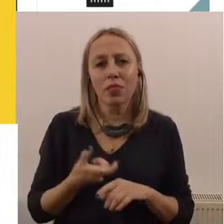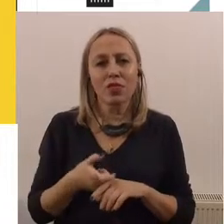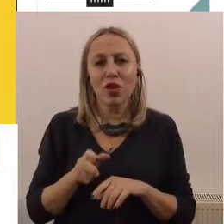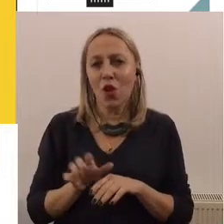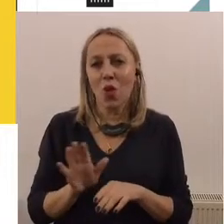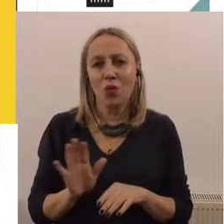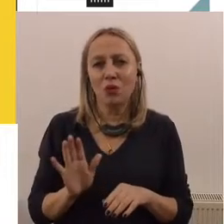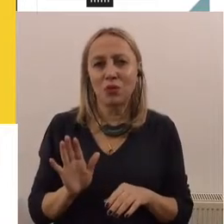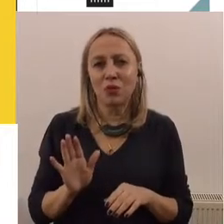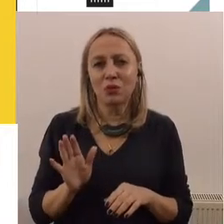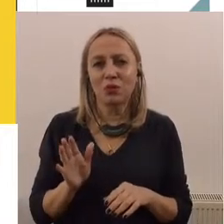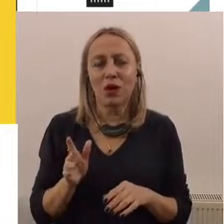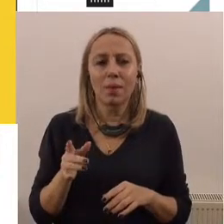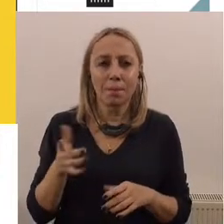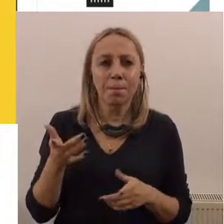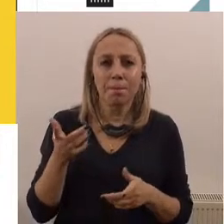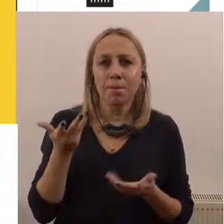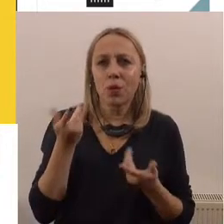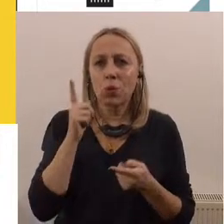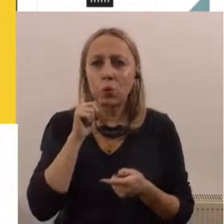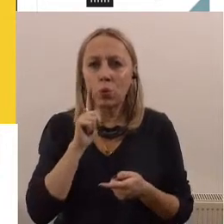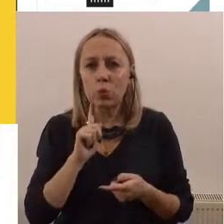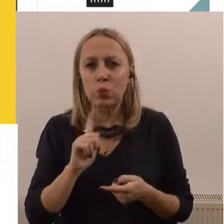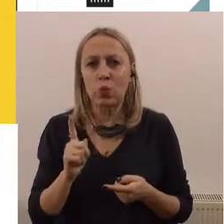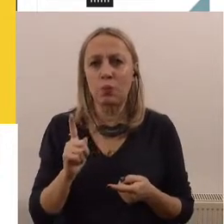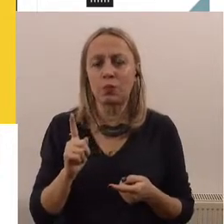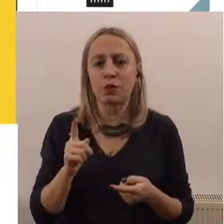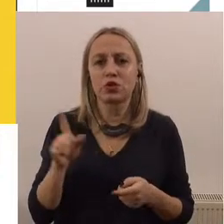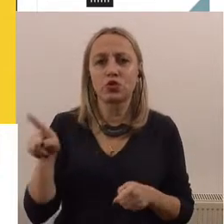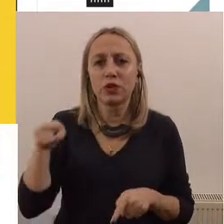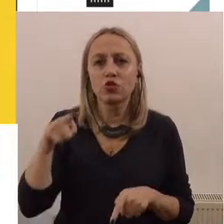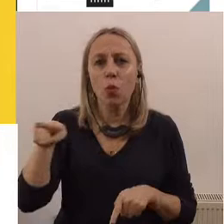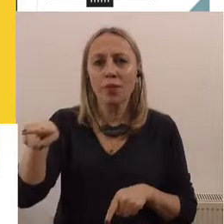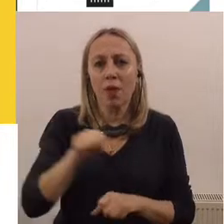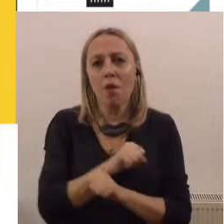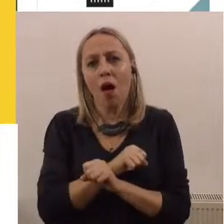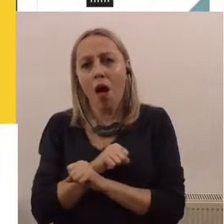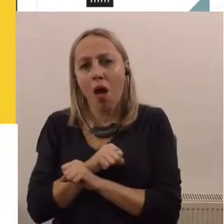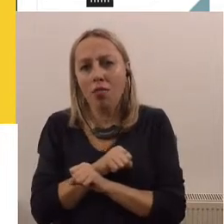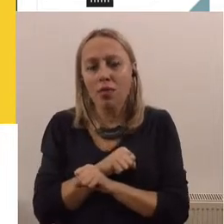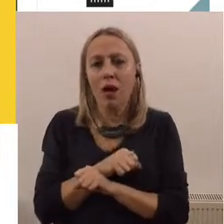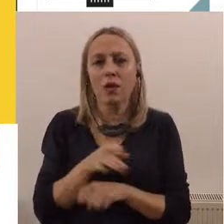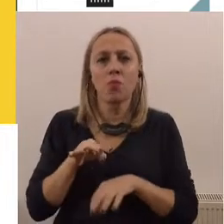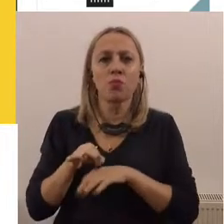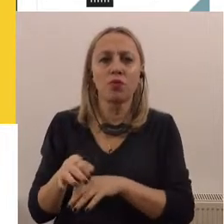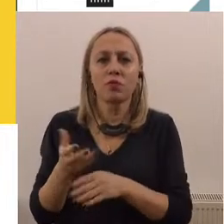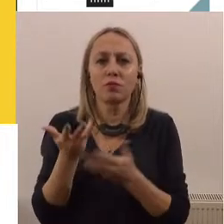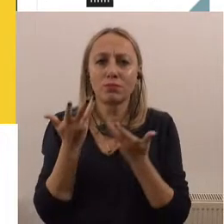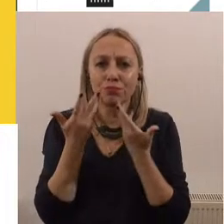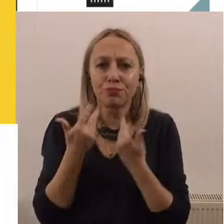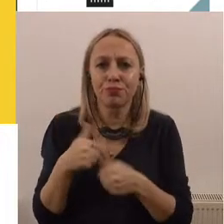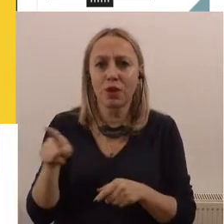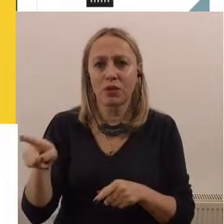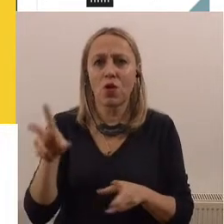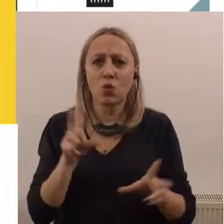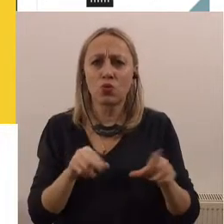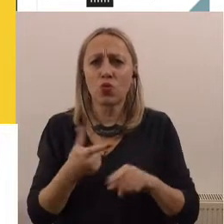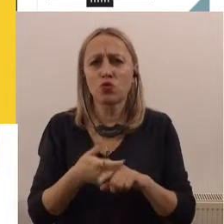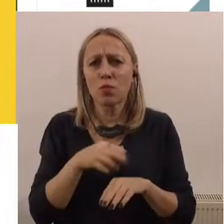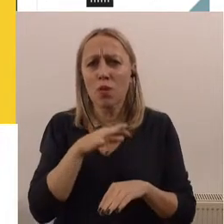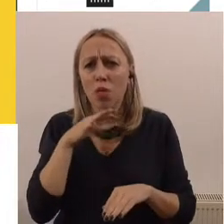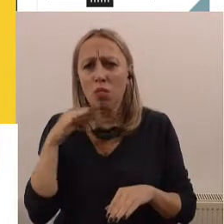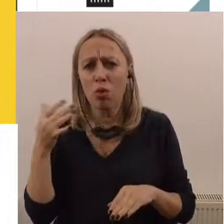botanic garden, like a wooden houses settlement, where it's full of activists and guerrilla